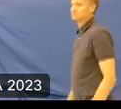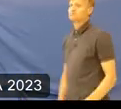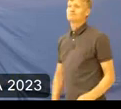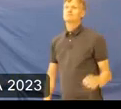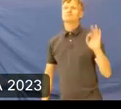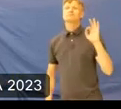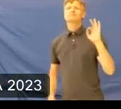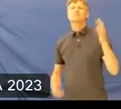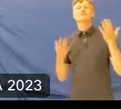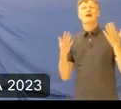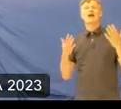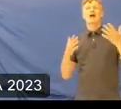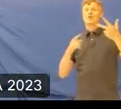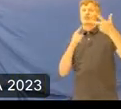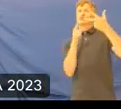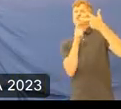to